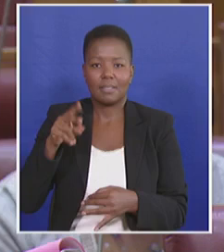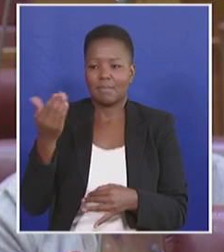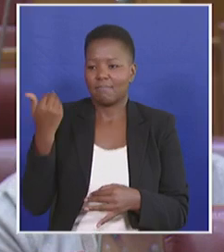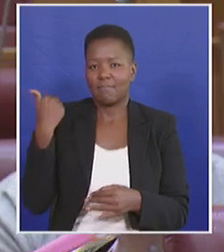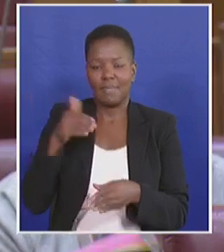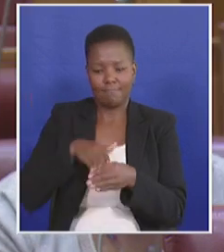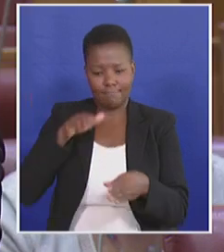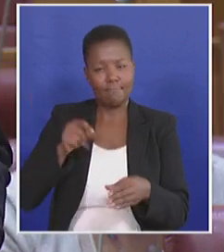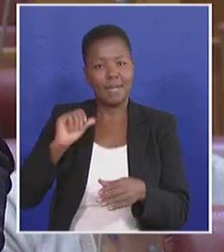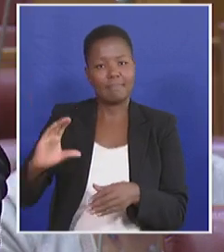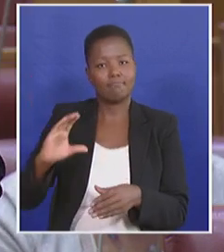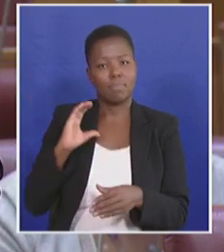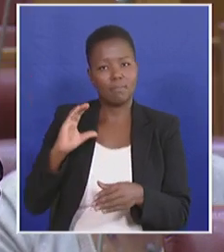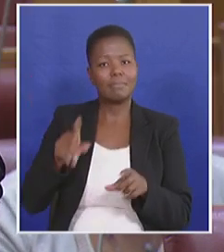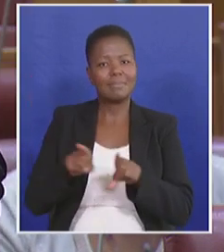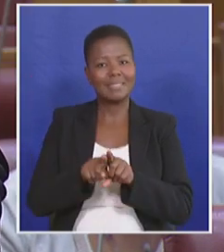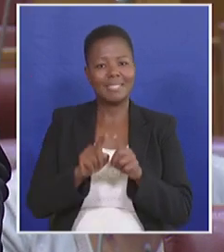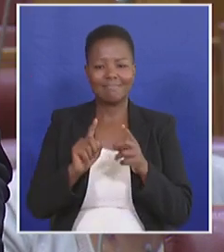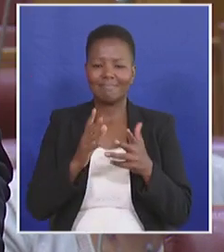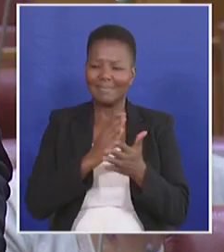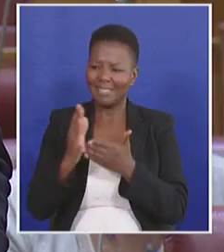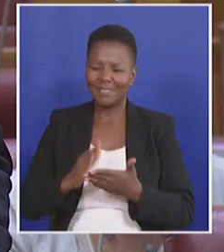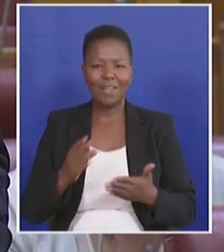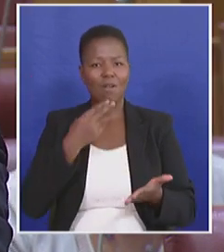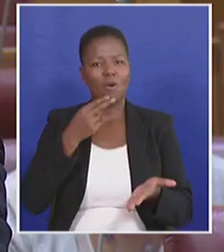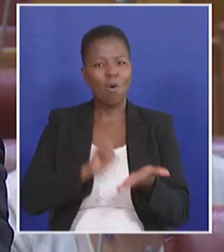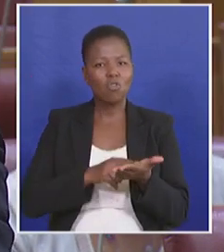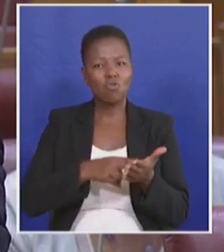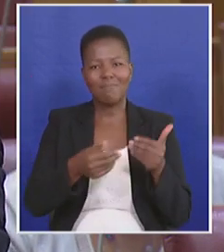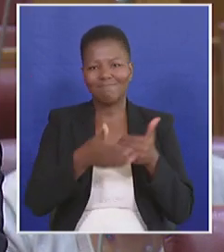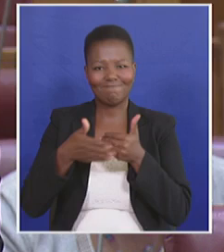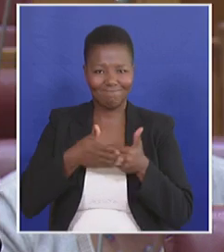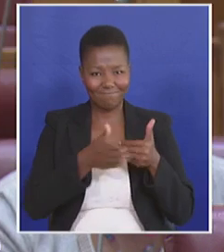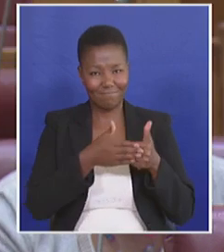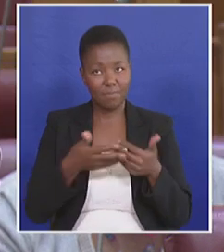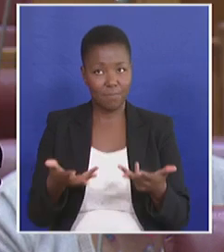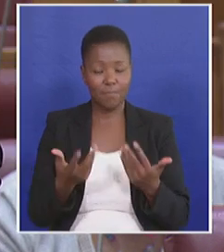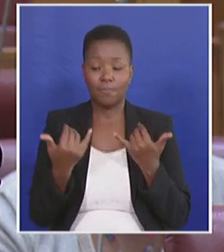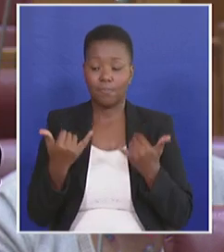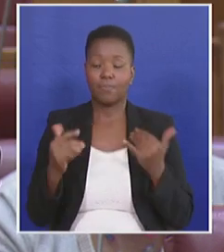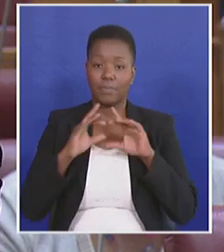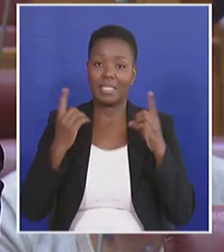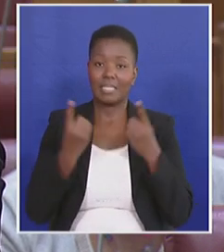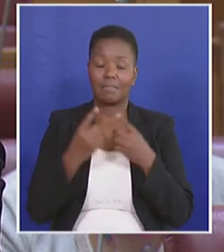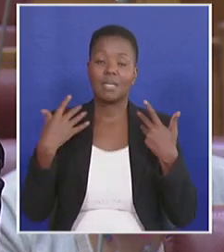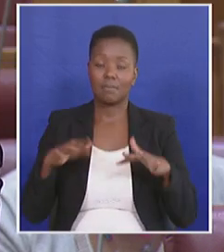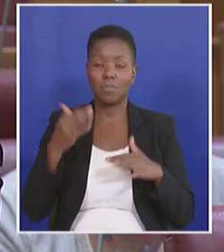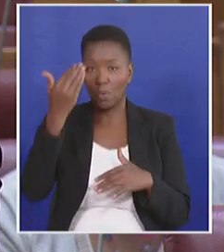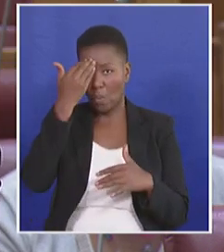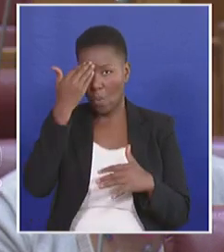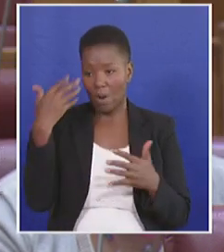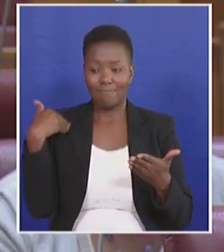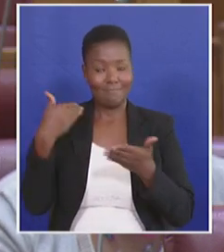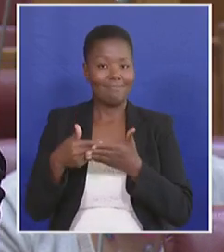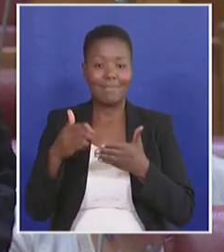forms of service terminations. The department is aware of the challenges of poor performance